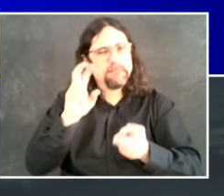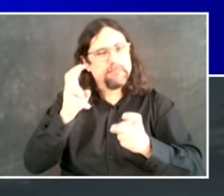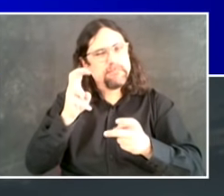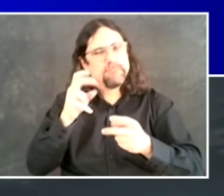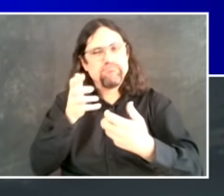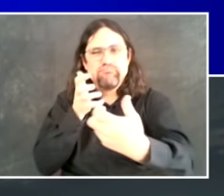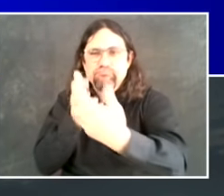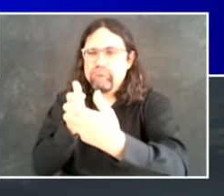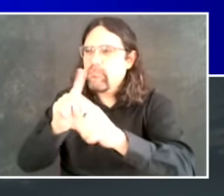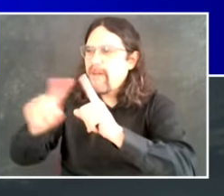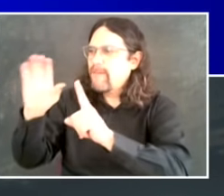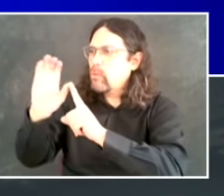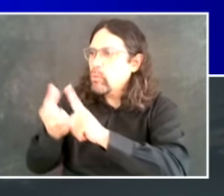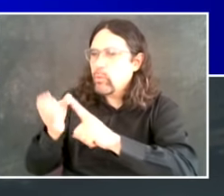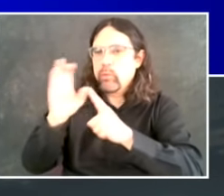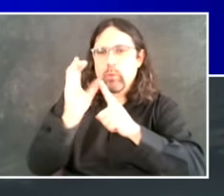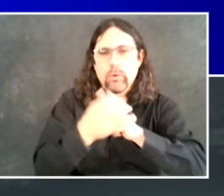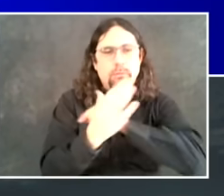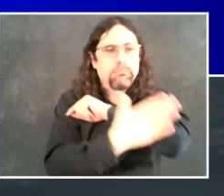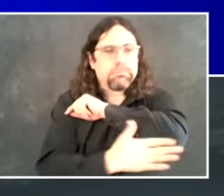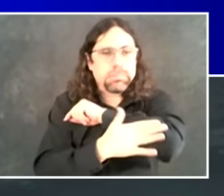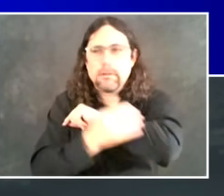with in the process, that's even better.